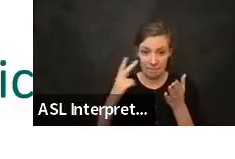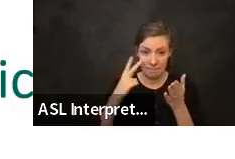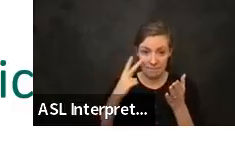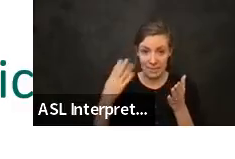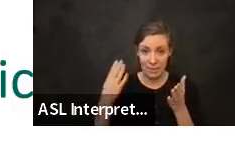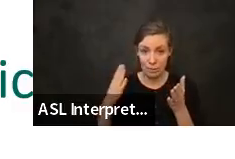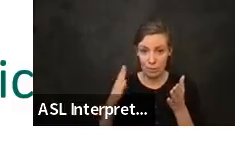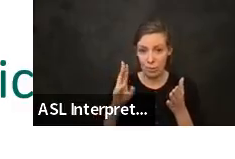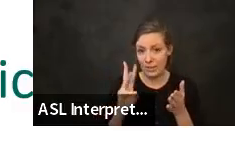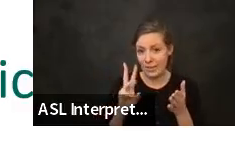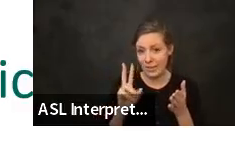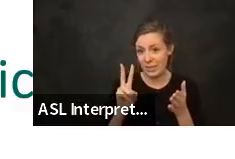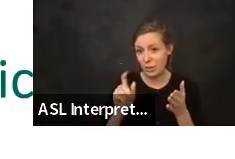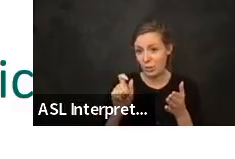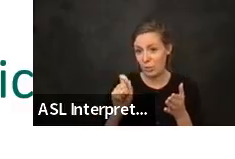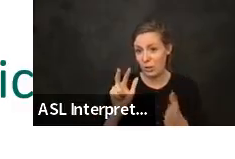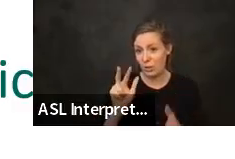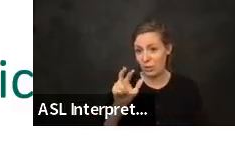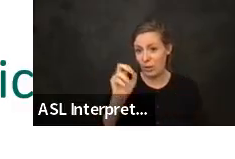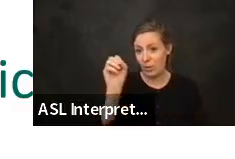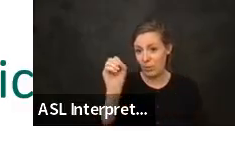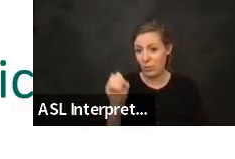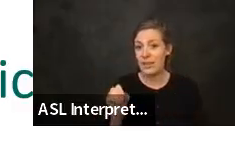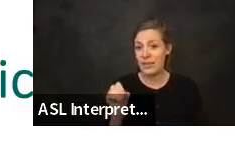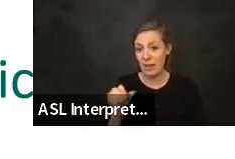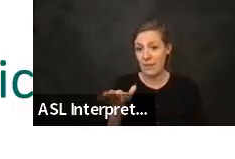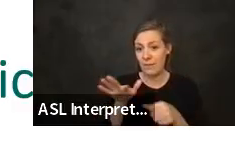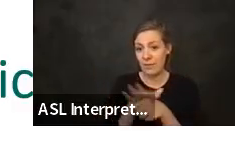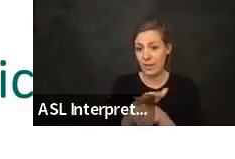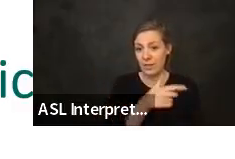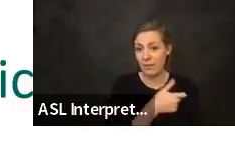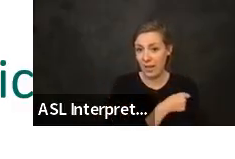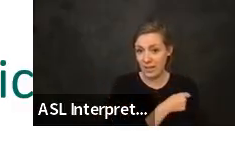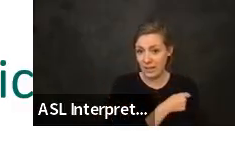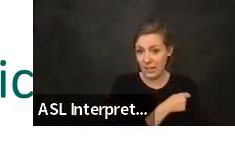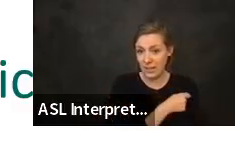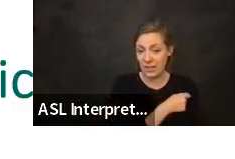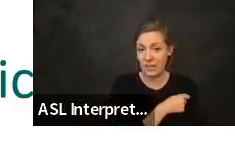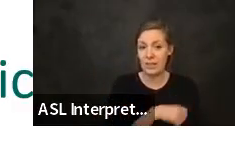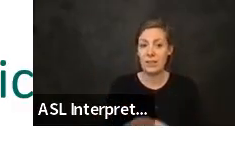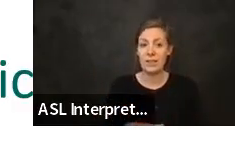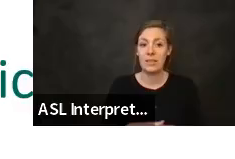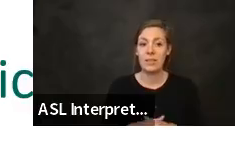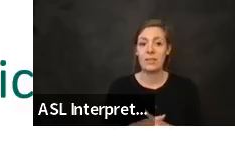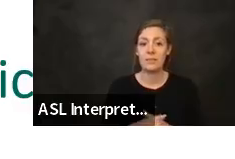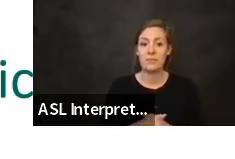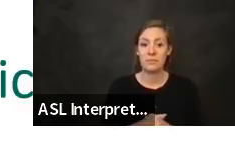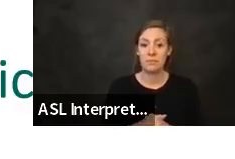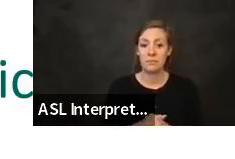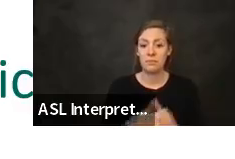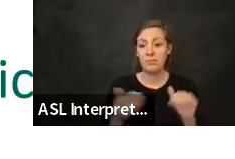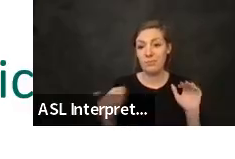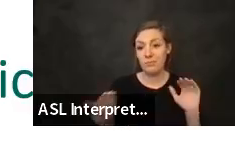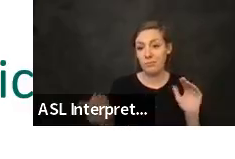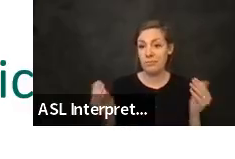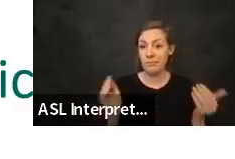that 62.3% are fully vaccinated as